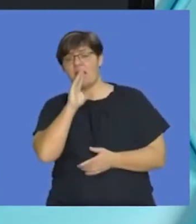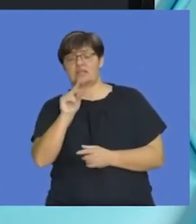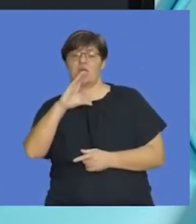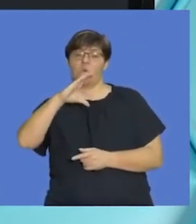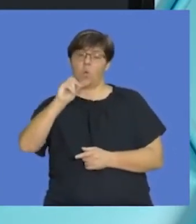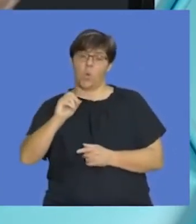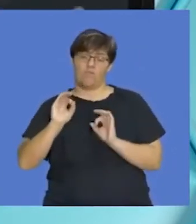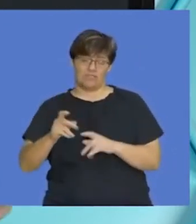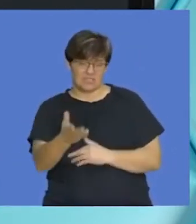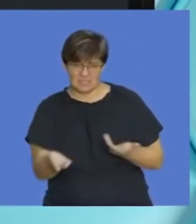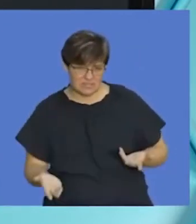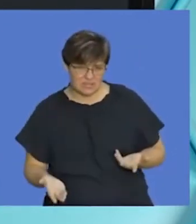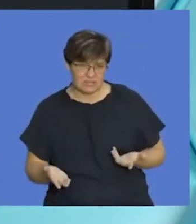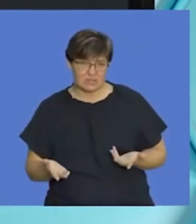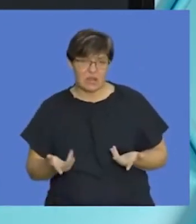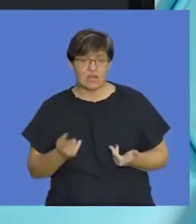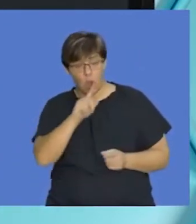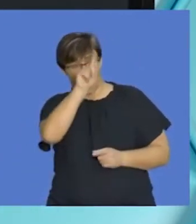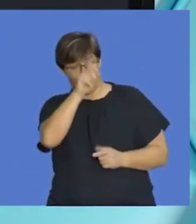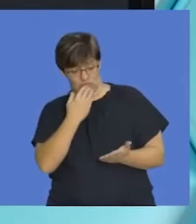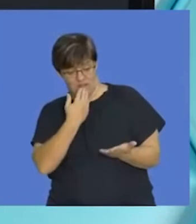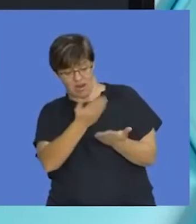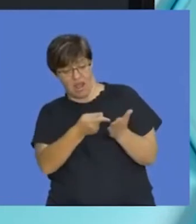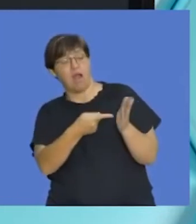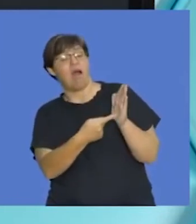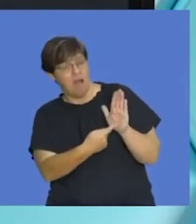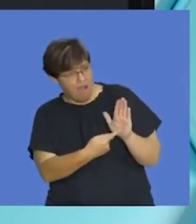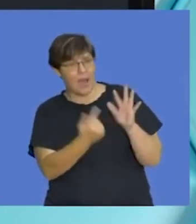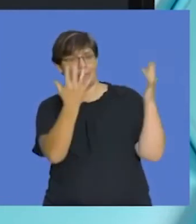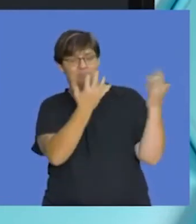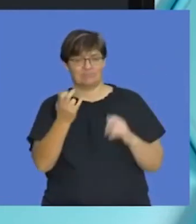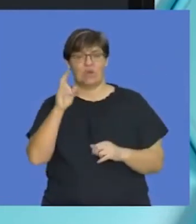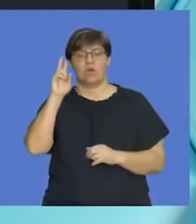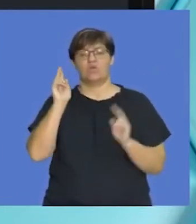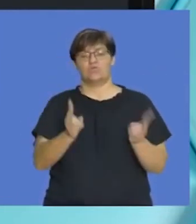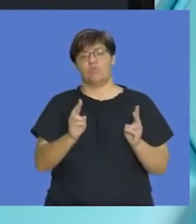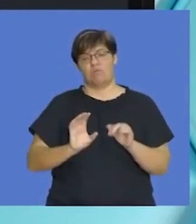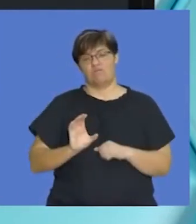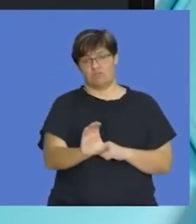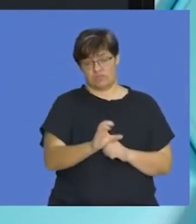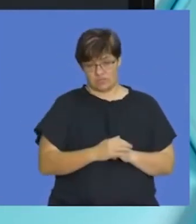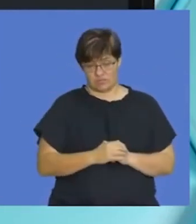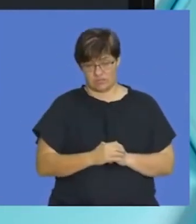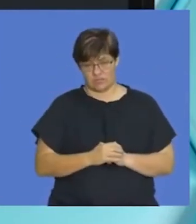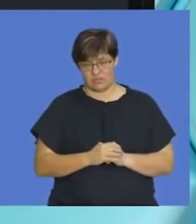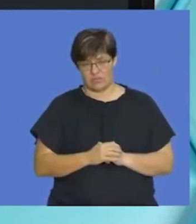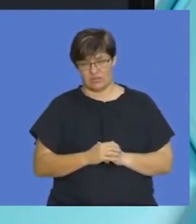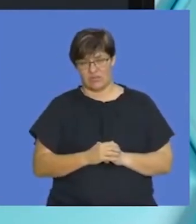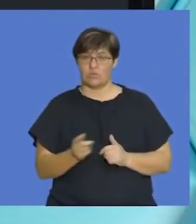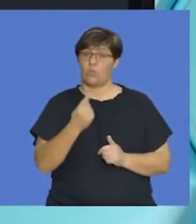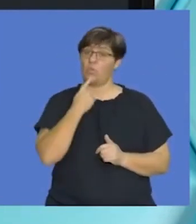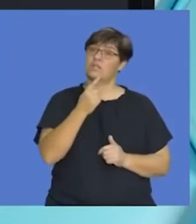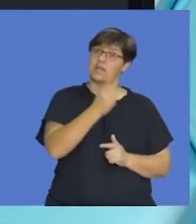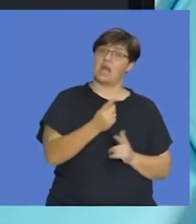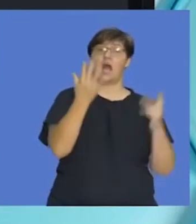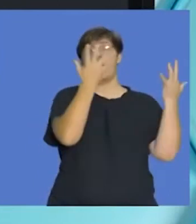ask for friction, sometimes they're going to ask for the coefficient. It's implied in your questions that you can work out the normal force. So